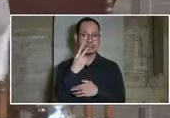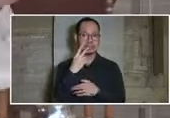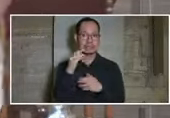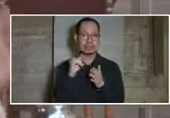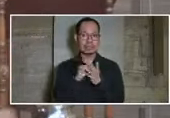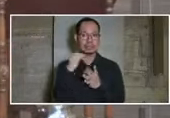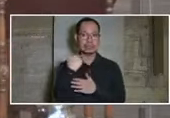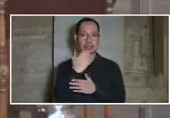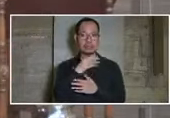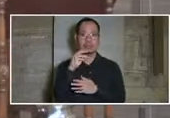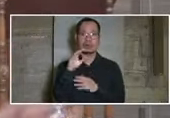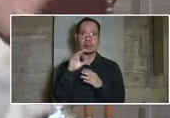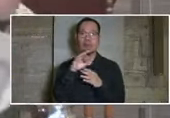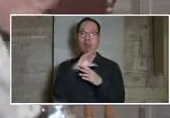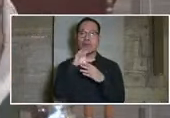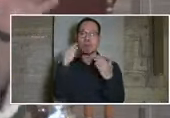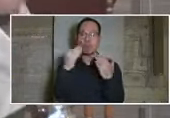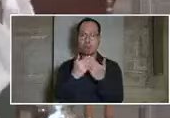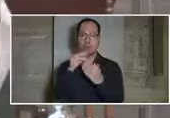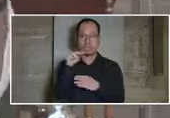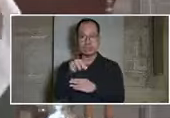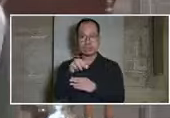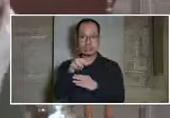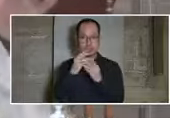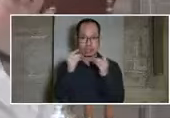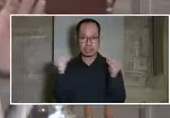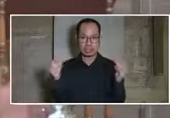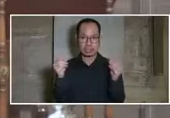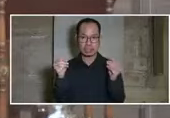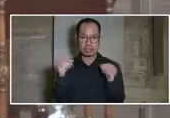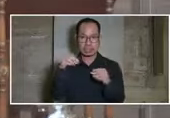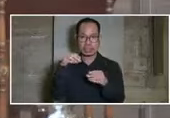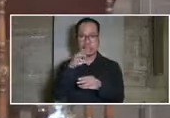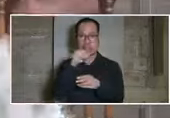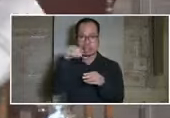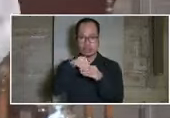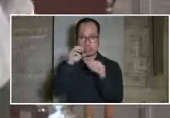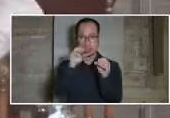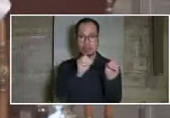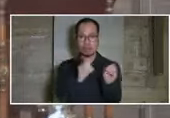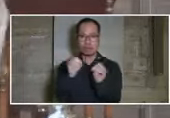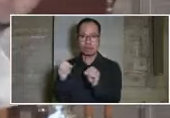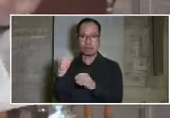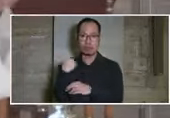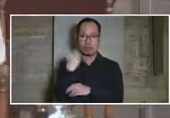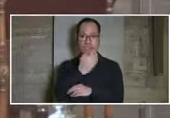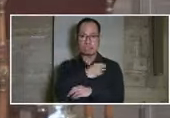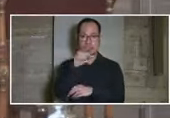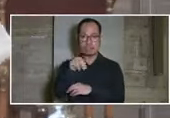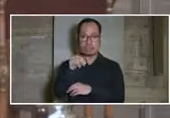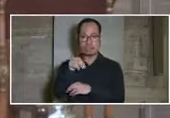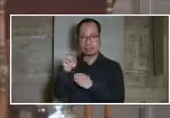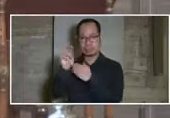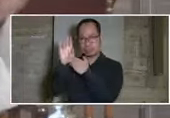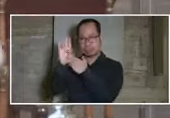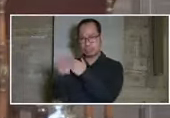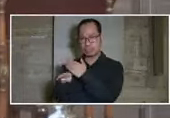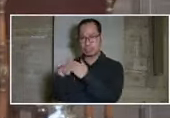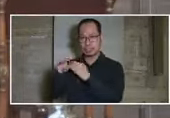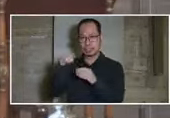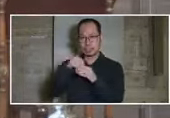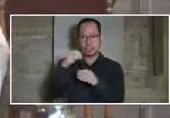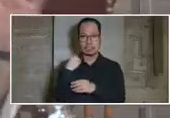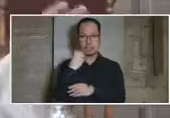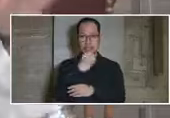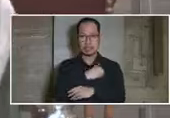need healing. We all need to be in order. We need to be back in our